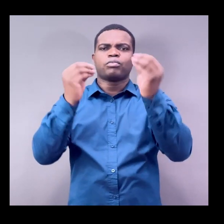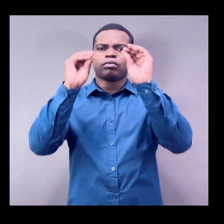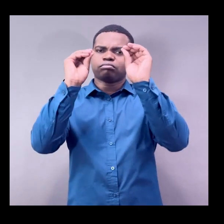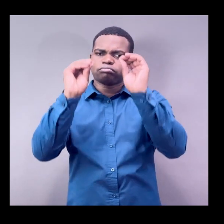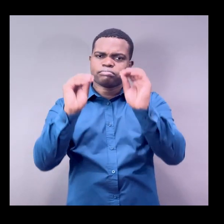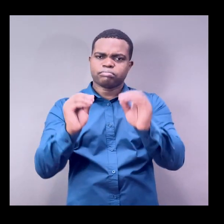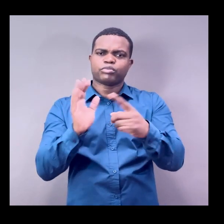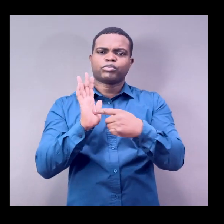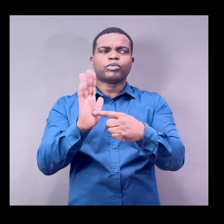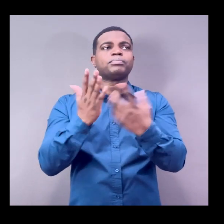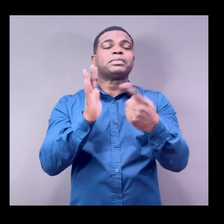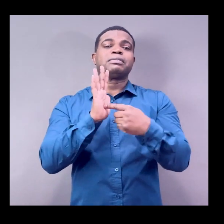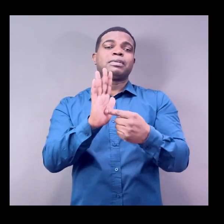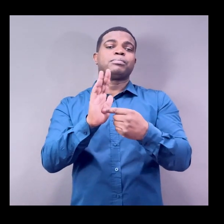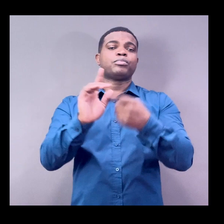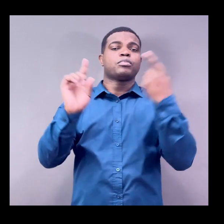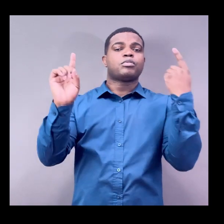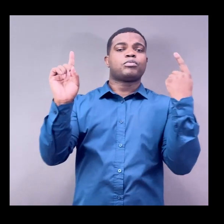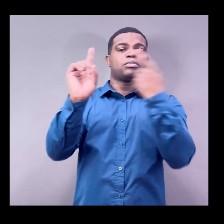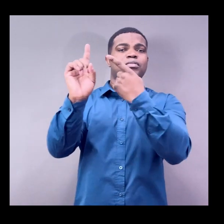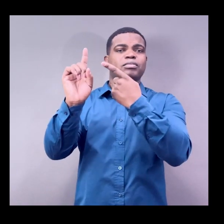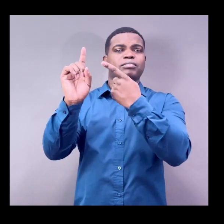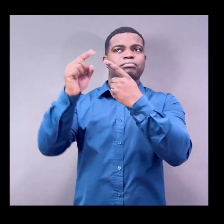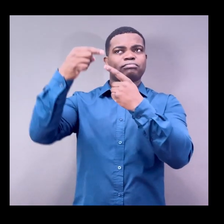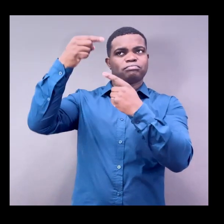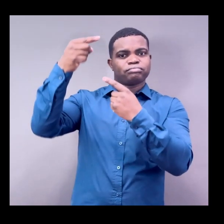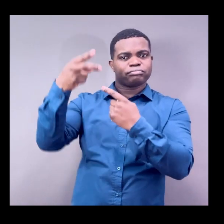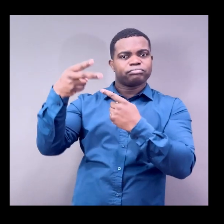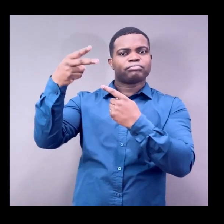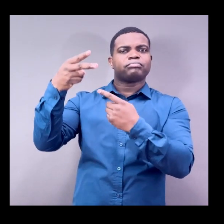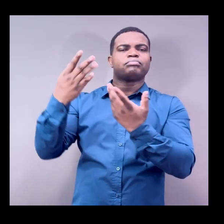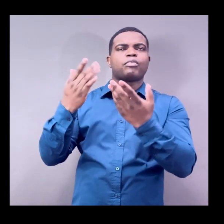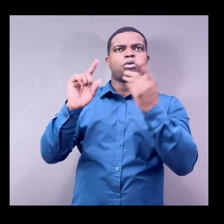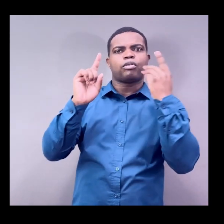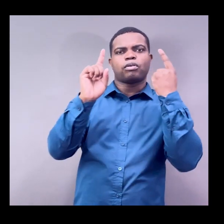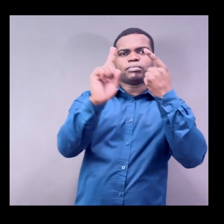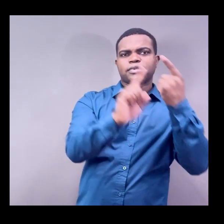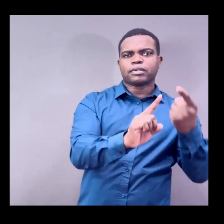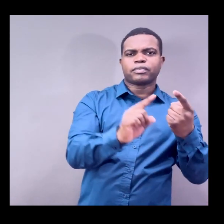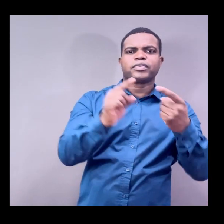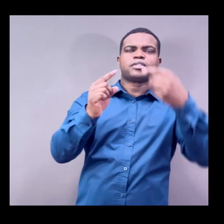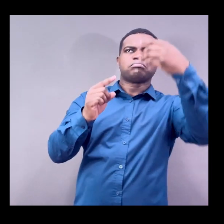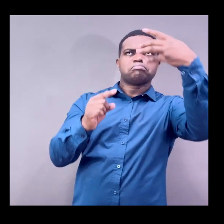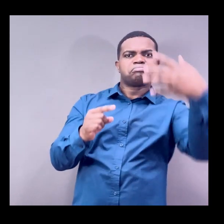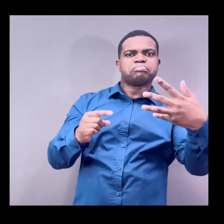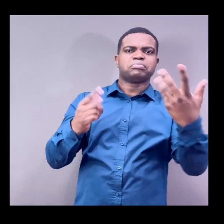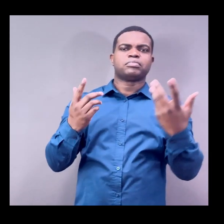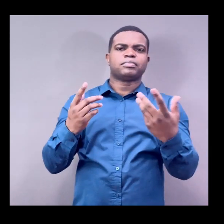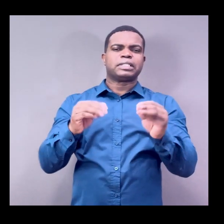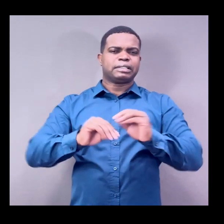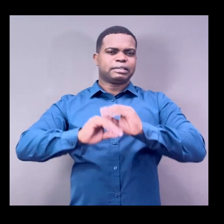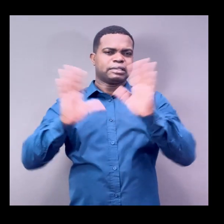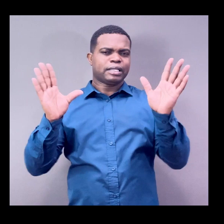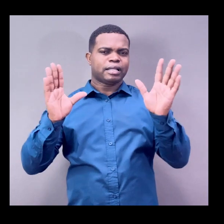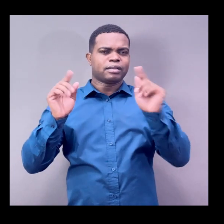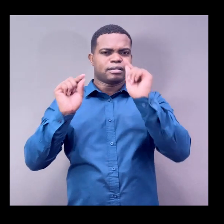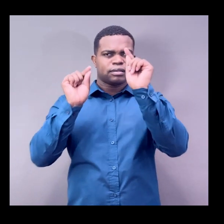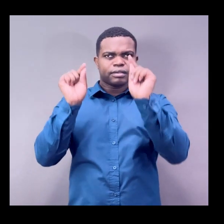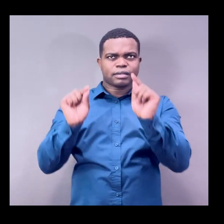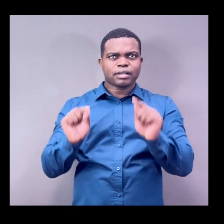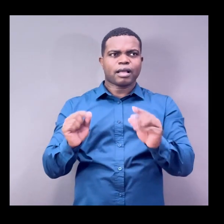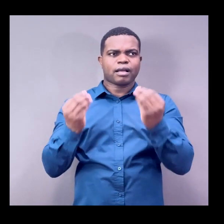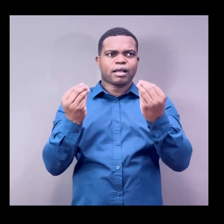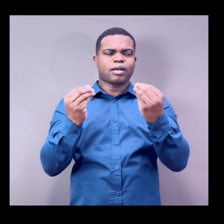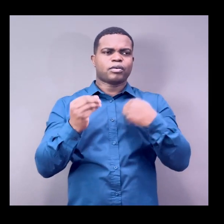The indicators, for example, the objectives we have talked about earlier. We talked about